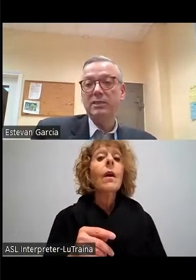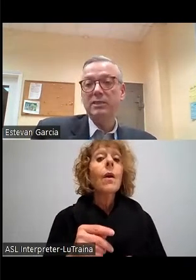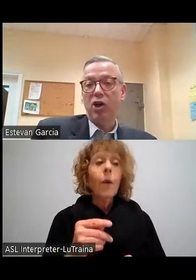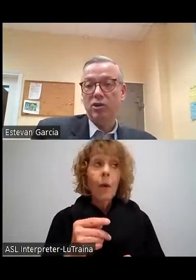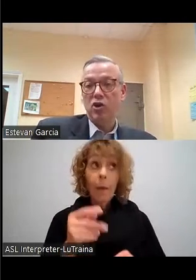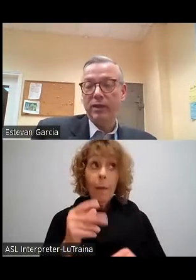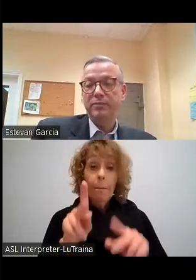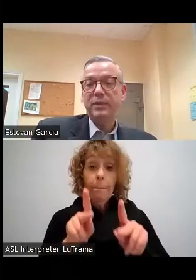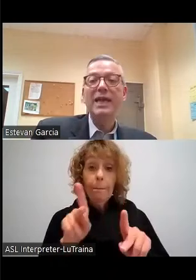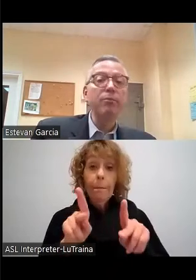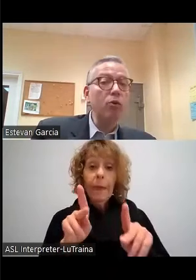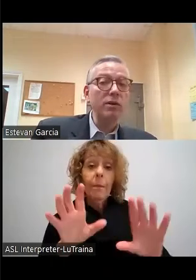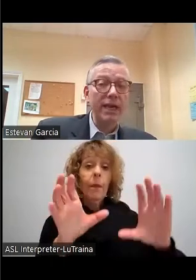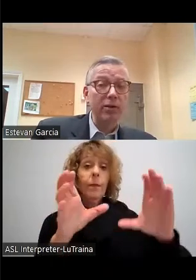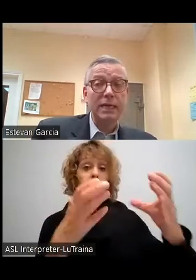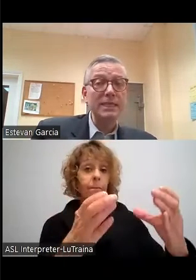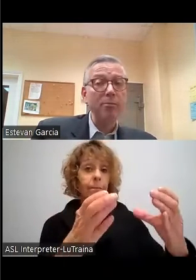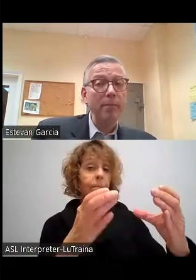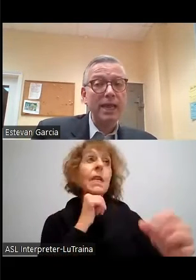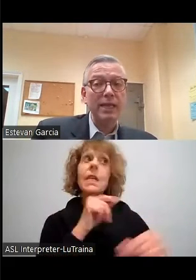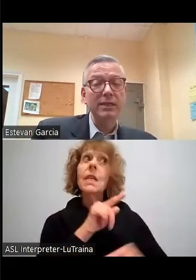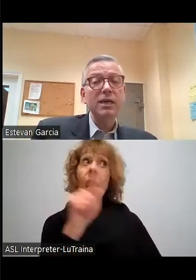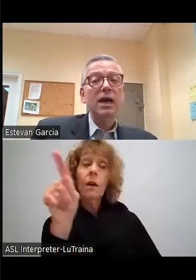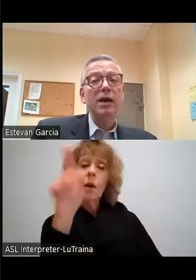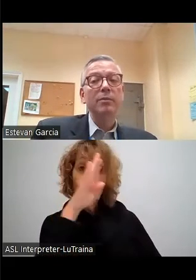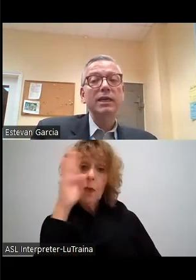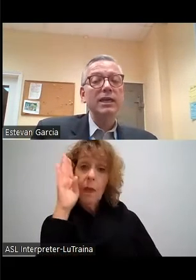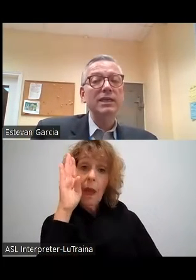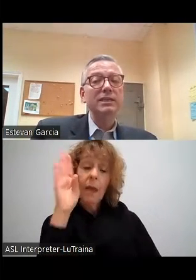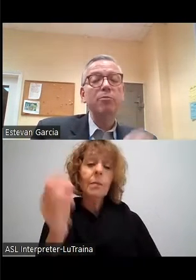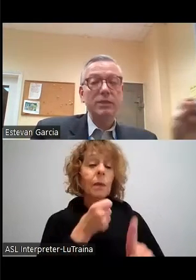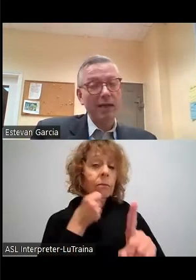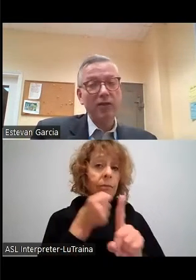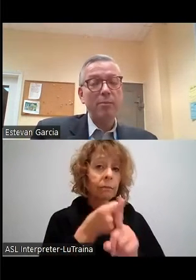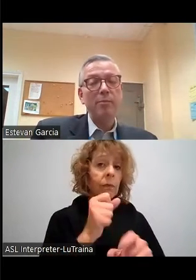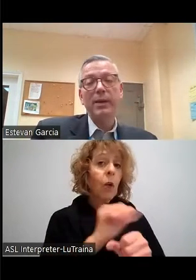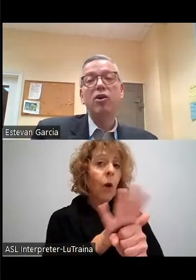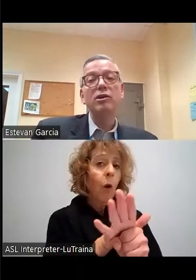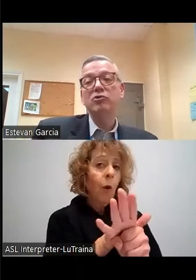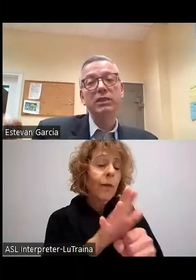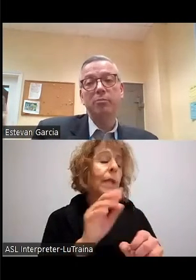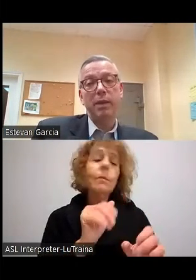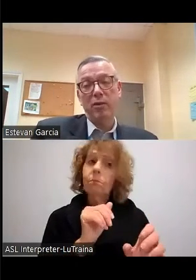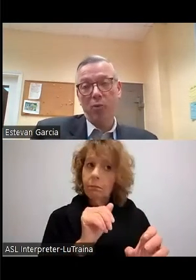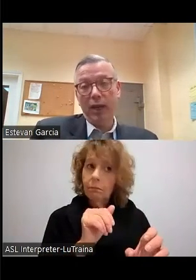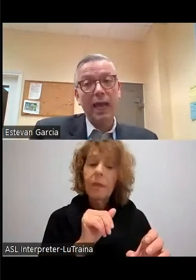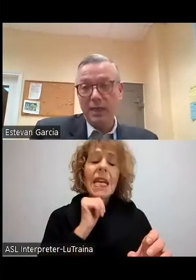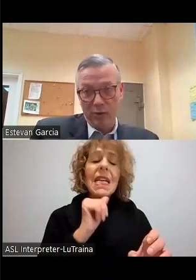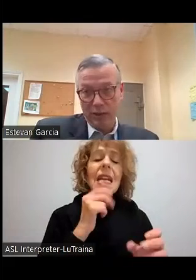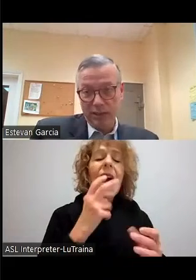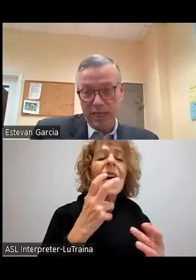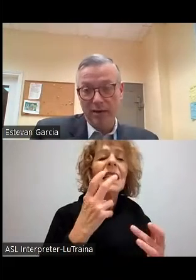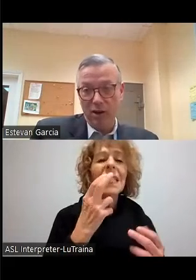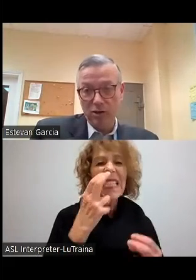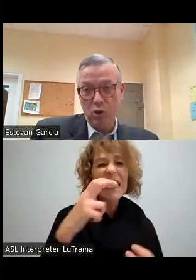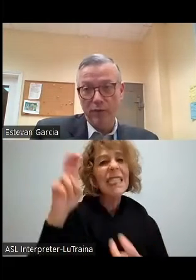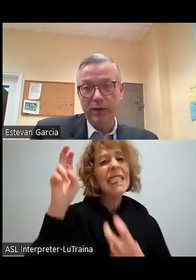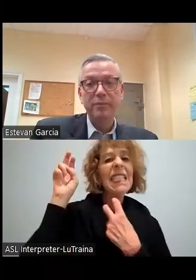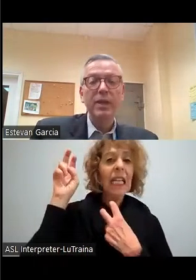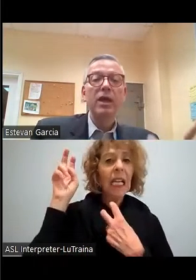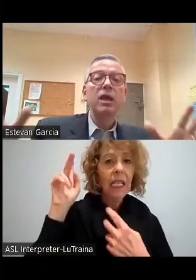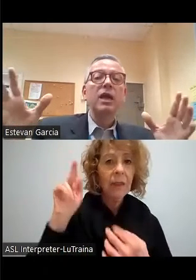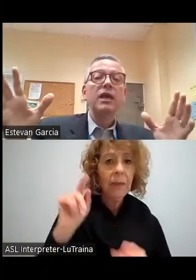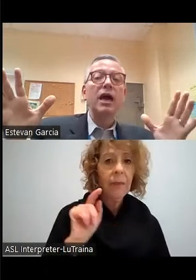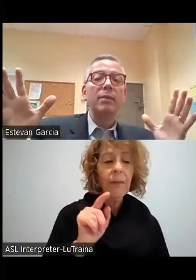them against long COVID. And important here, it didn't make it, it didn't protect them, but it also didn't make them more likely to get long